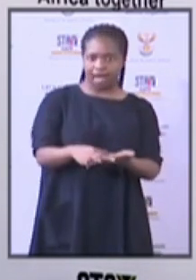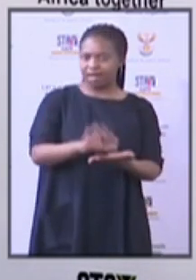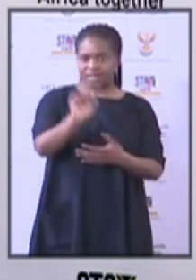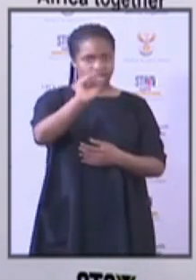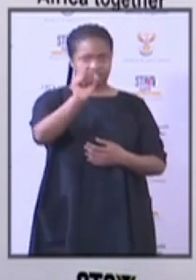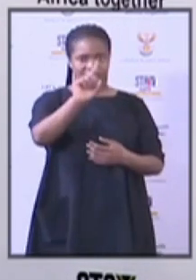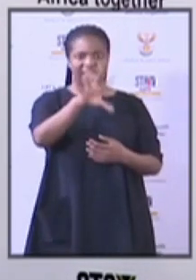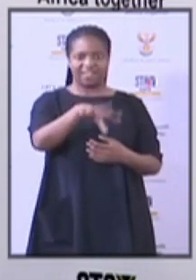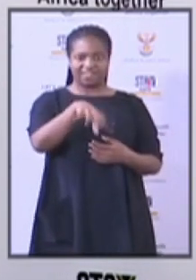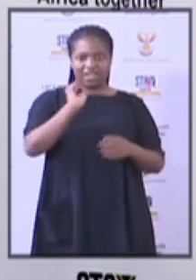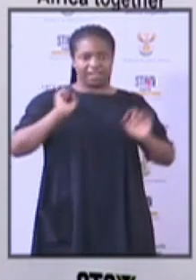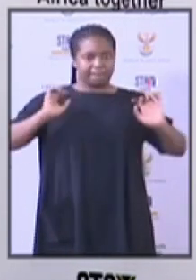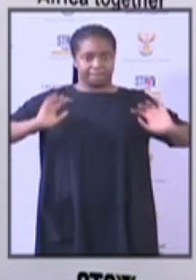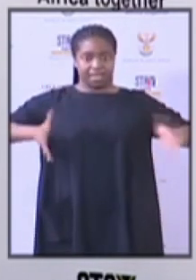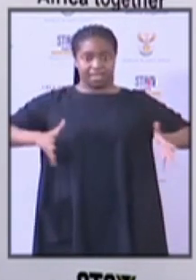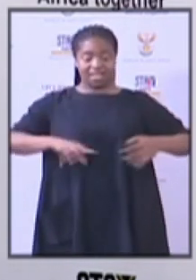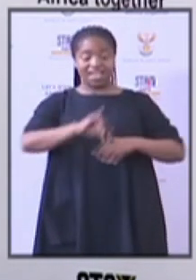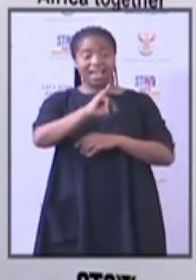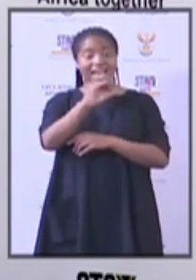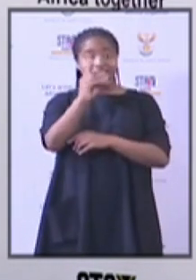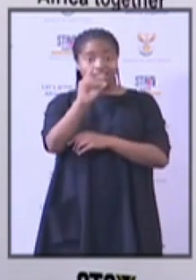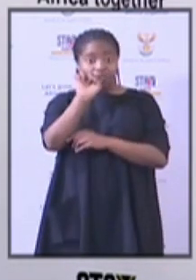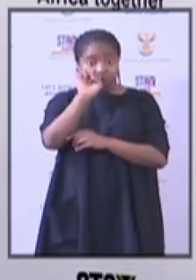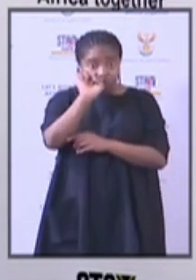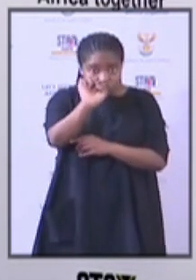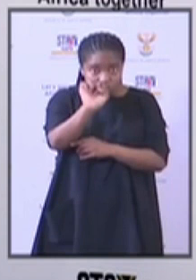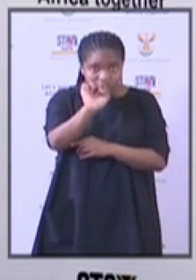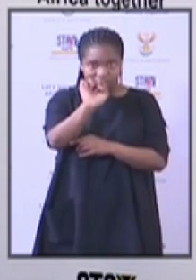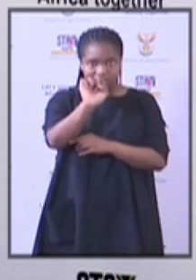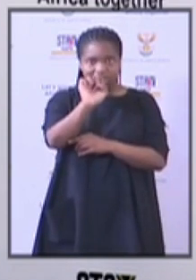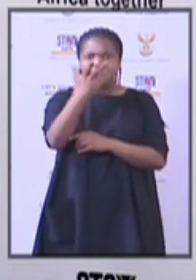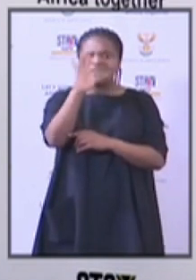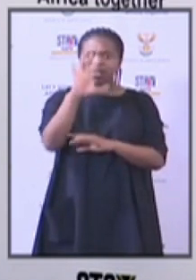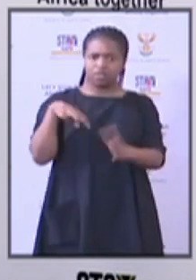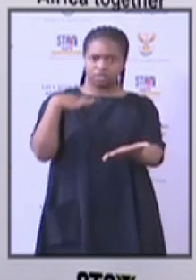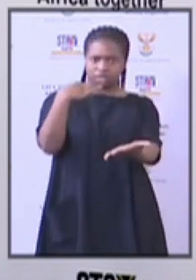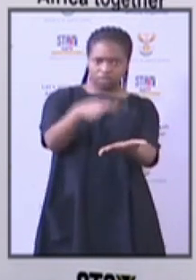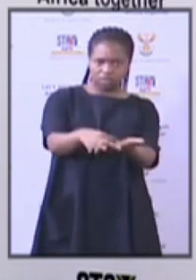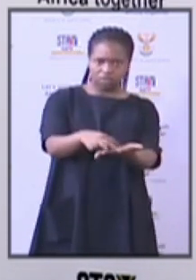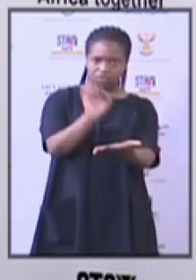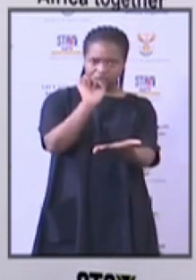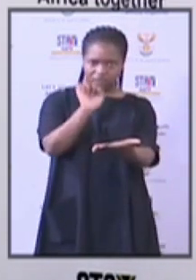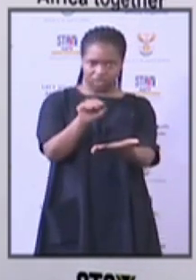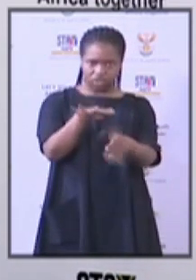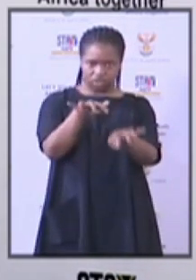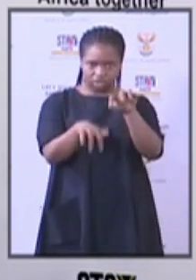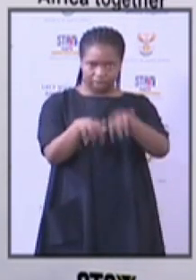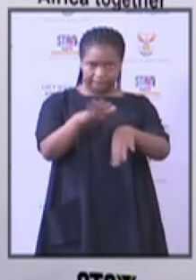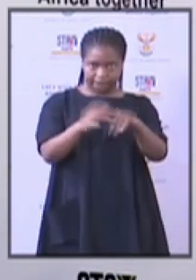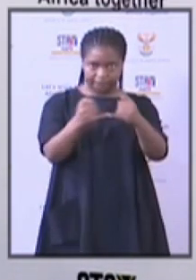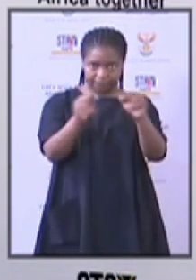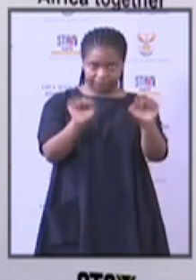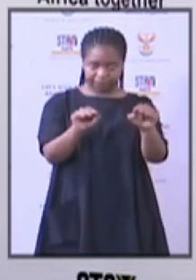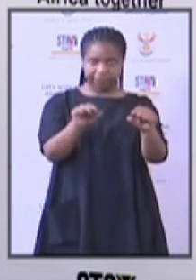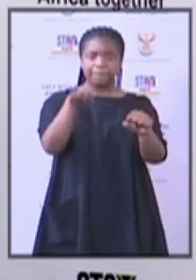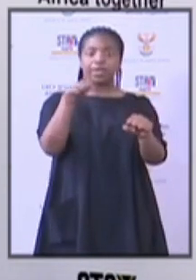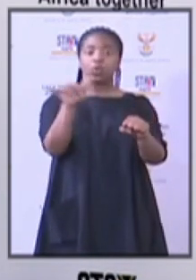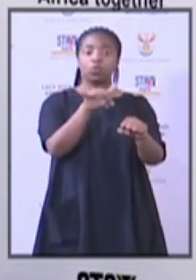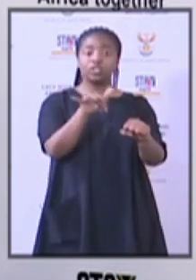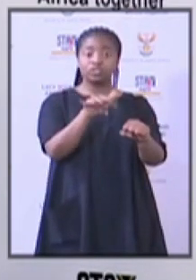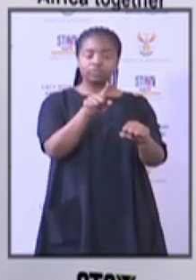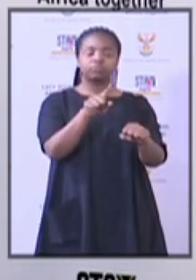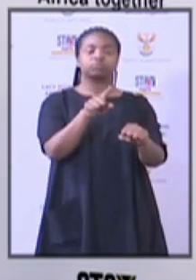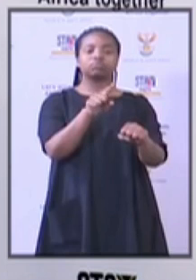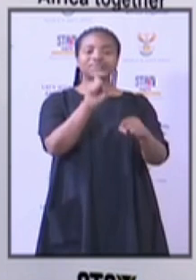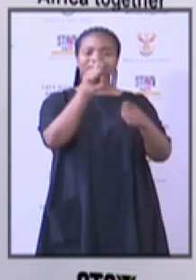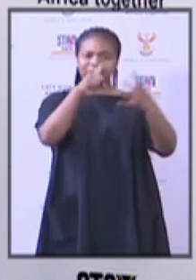beginning, to come and collect the applications they already submitted before COVID-19. And those banks say